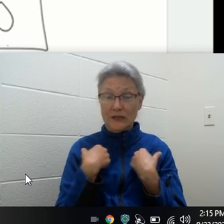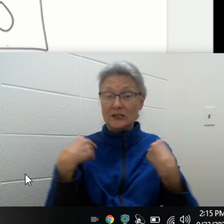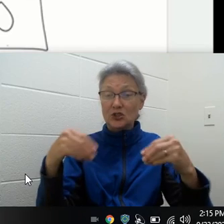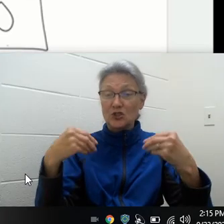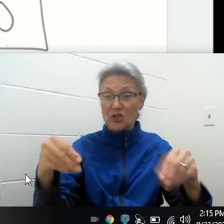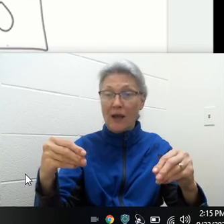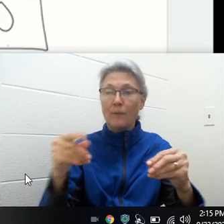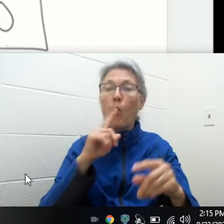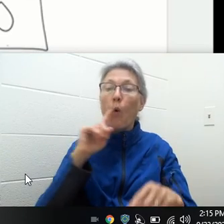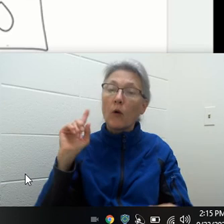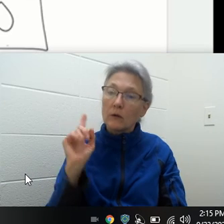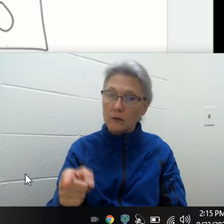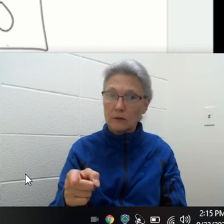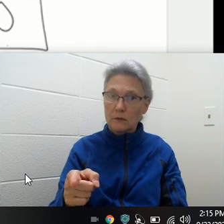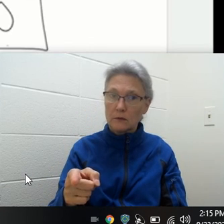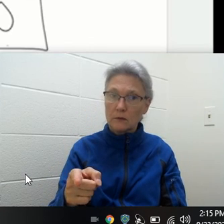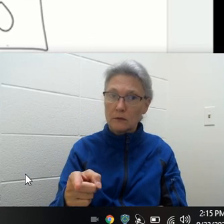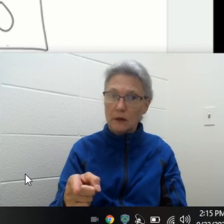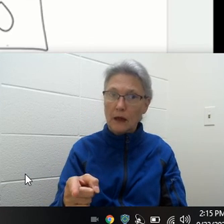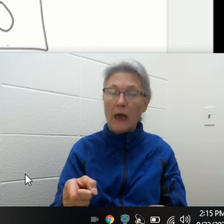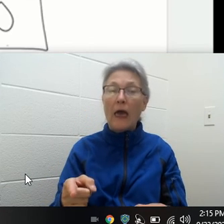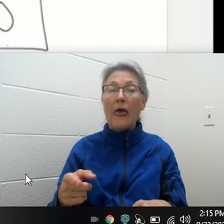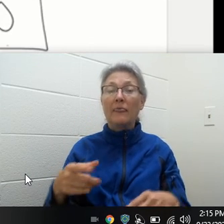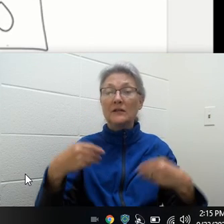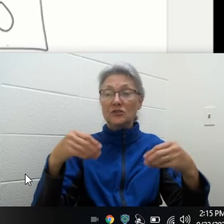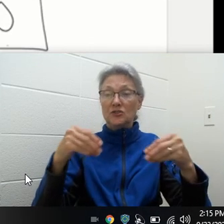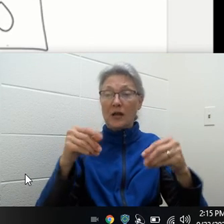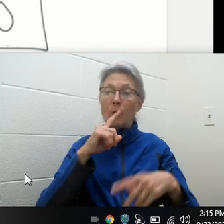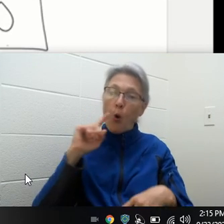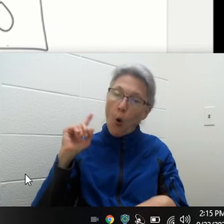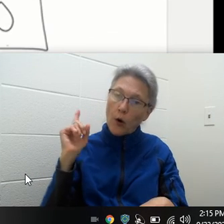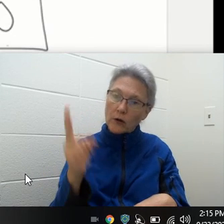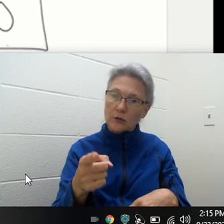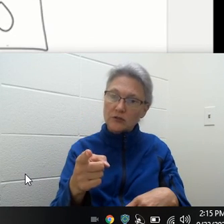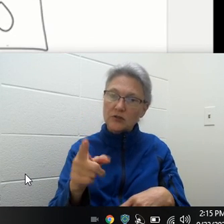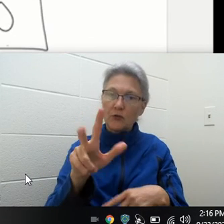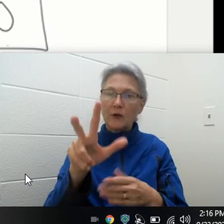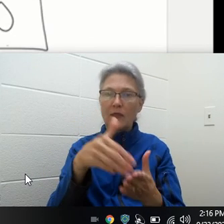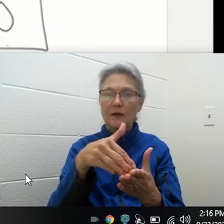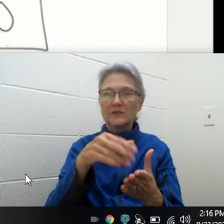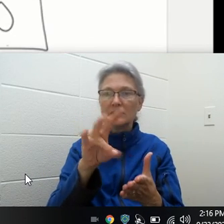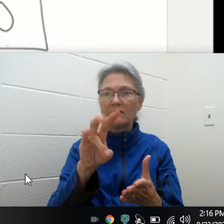shop order? The shop orders